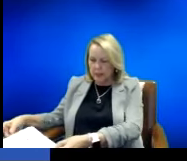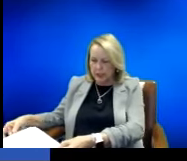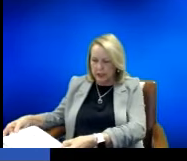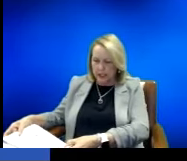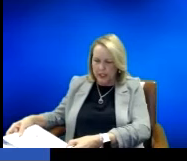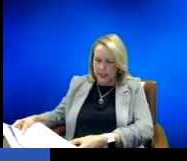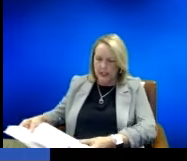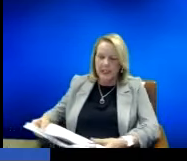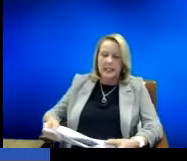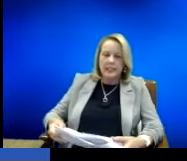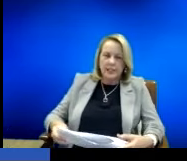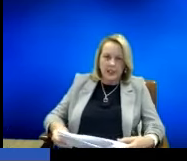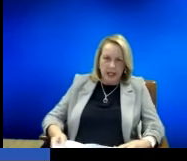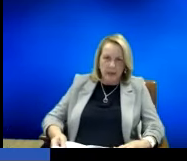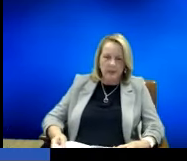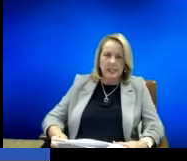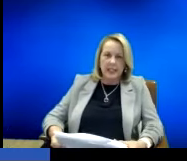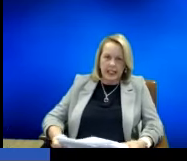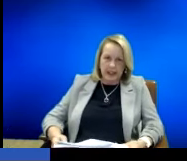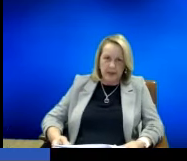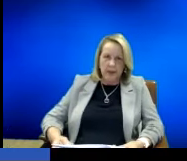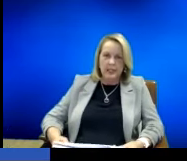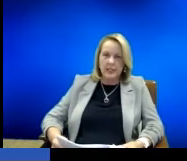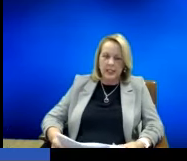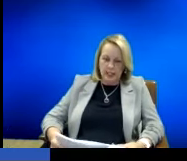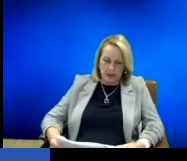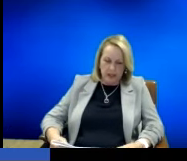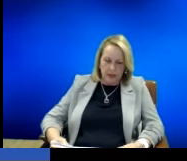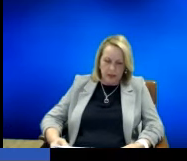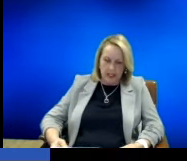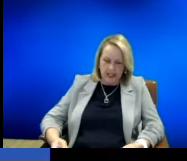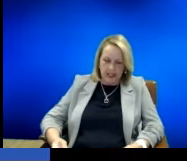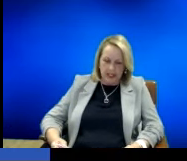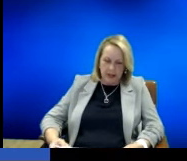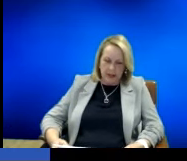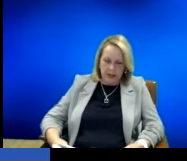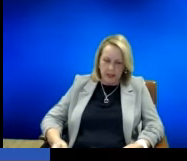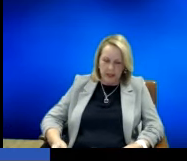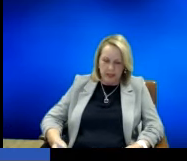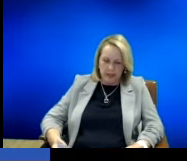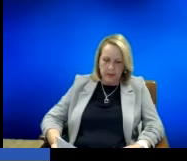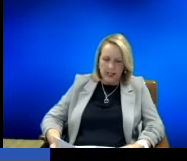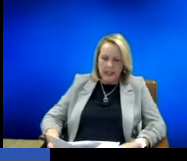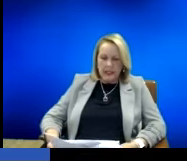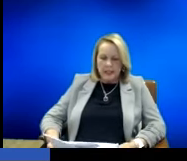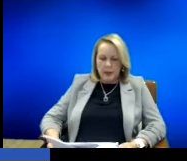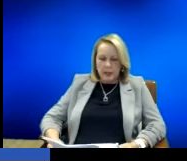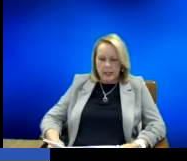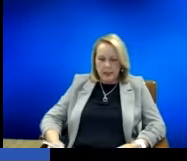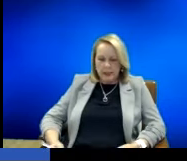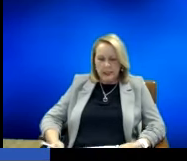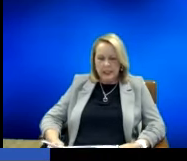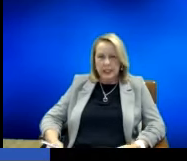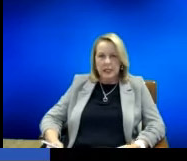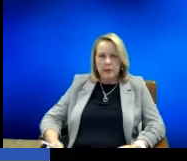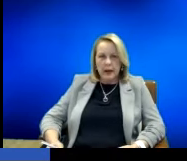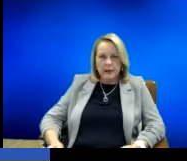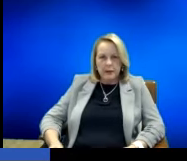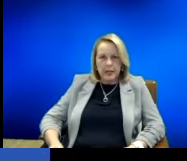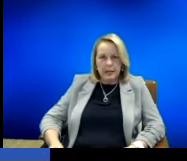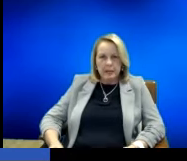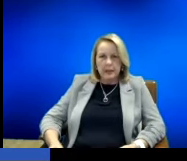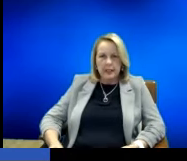Security Administration. So they will see that information and know that you're in the ABLE program. So what expenses can